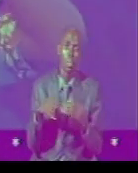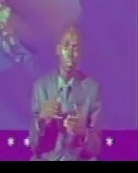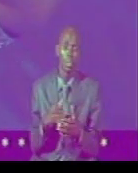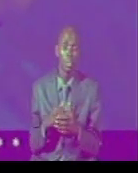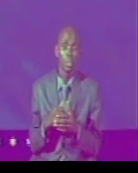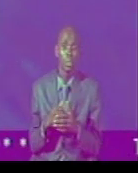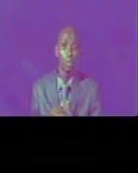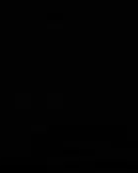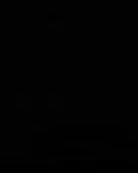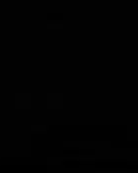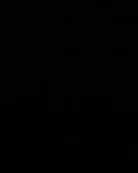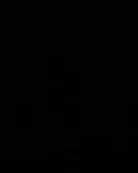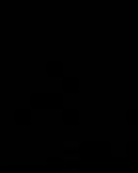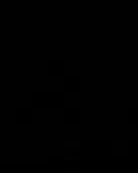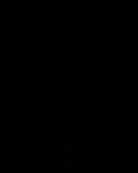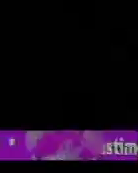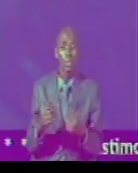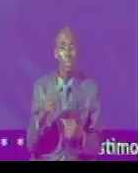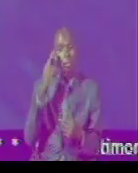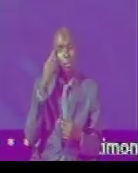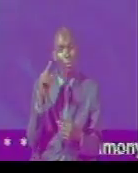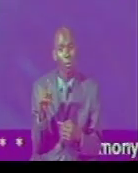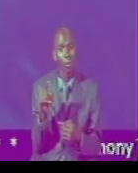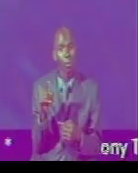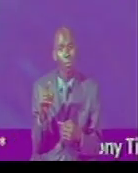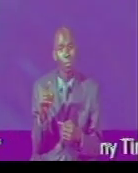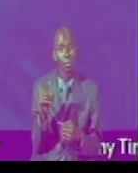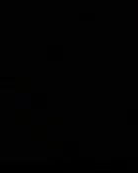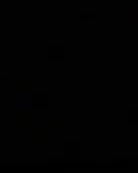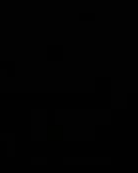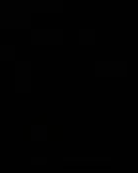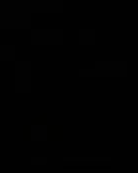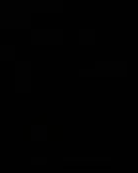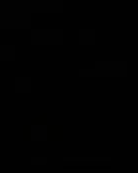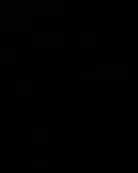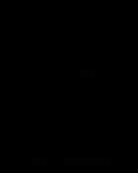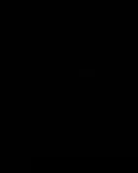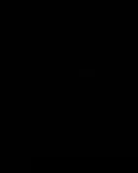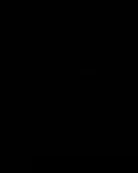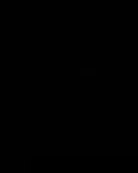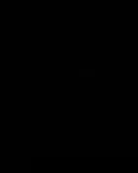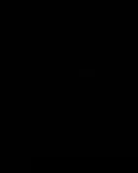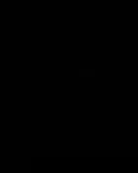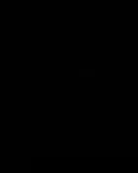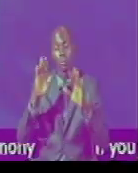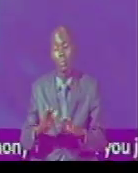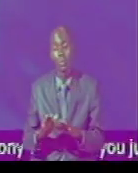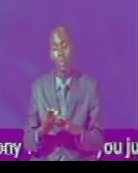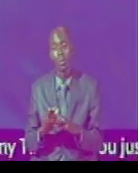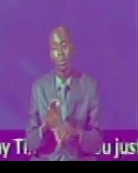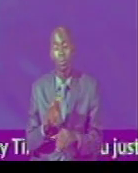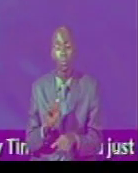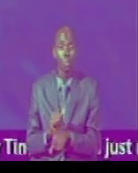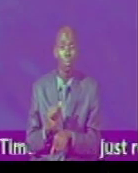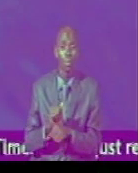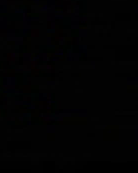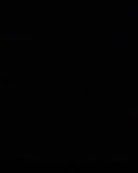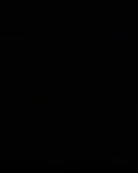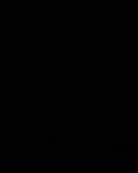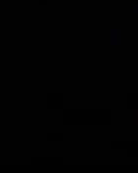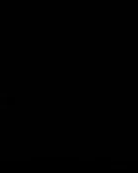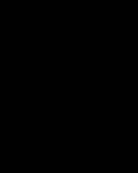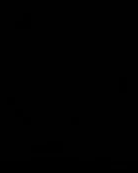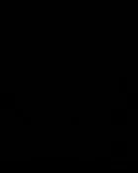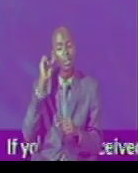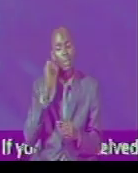We came for global miracle explosion. God for salvation of my